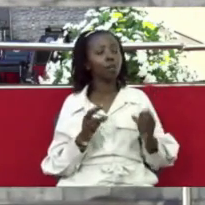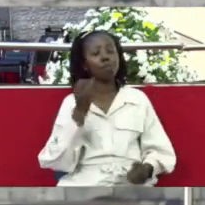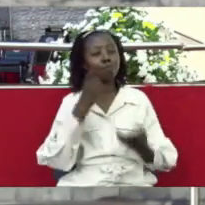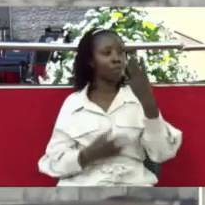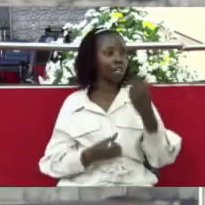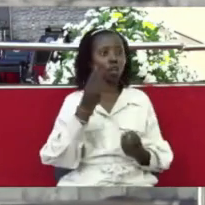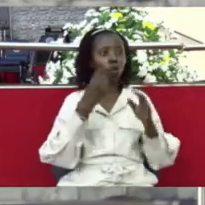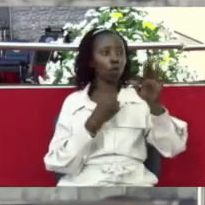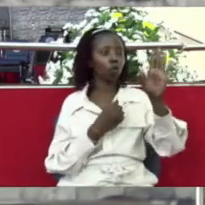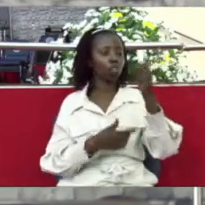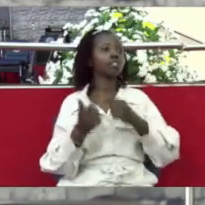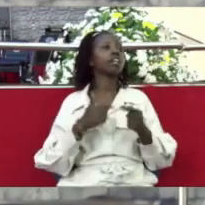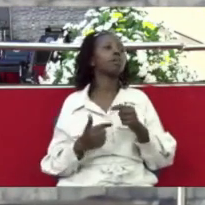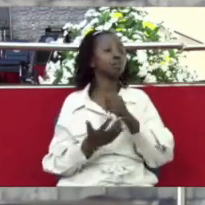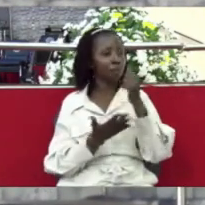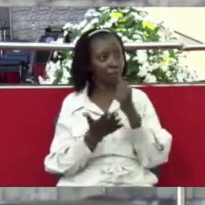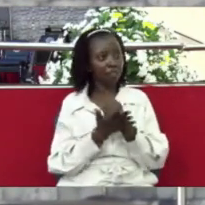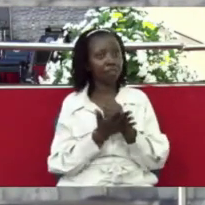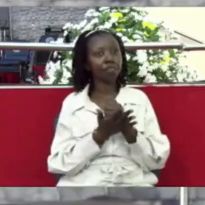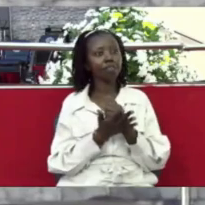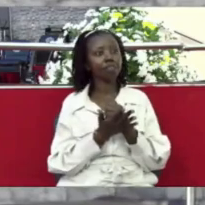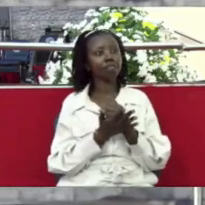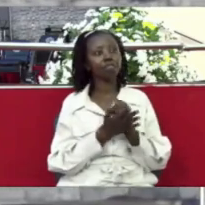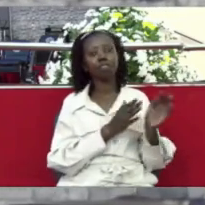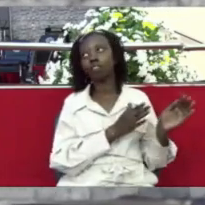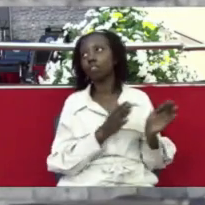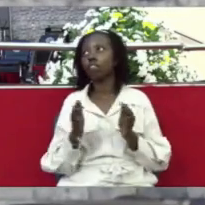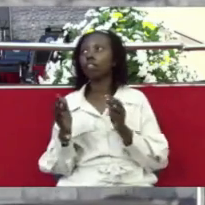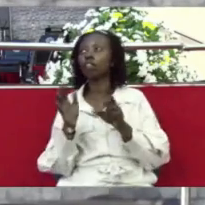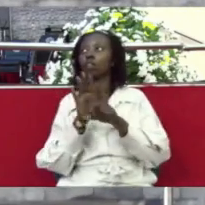wako unawadia. Amen. Amina. Law 10, a part of your